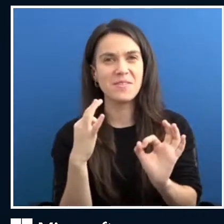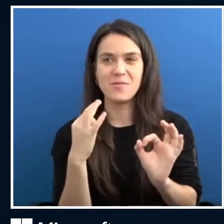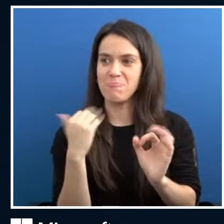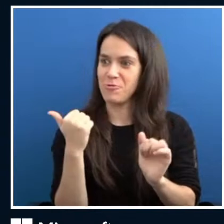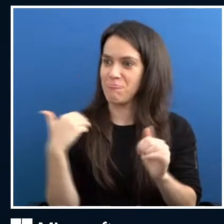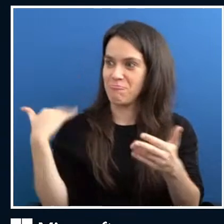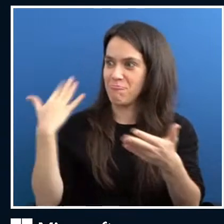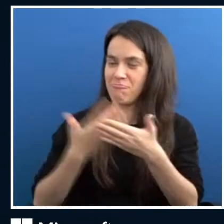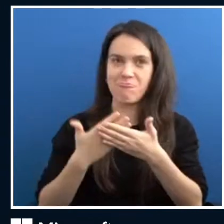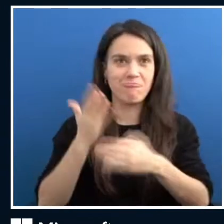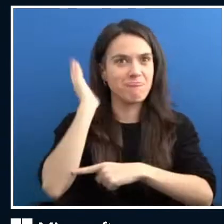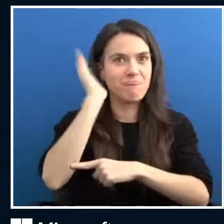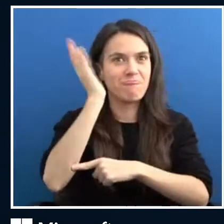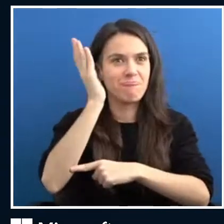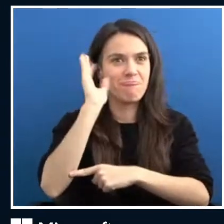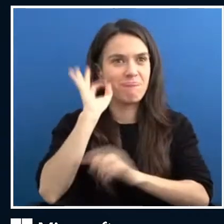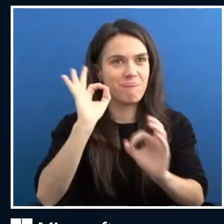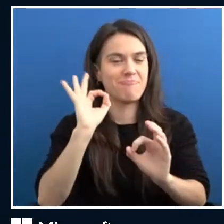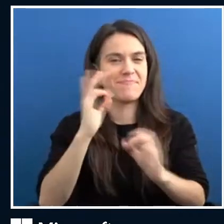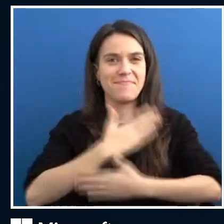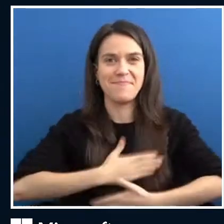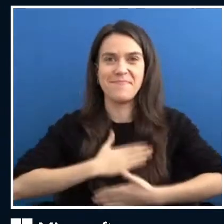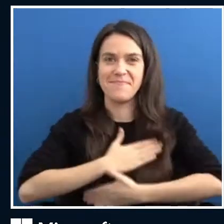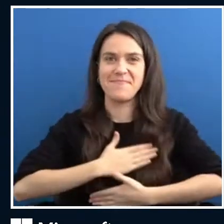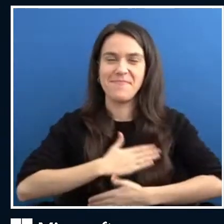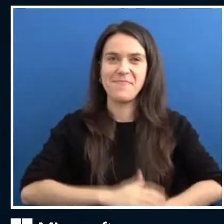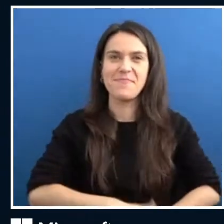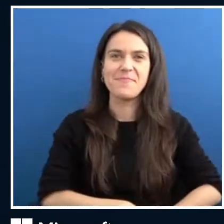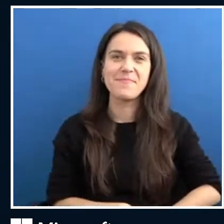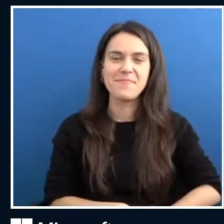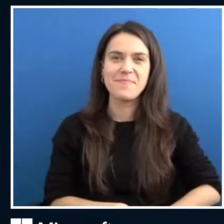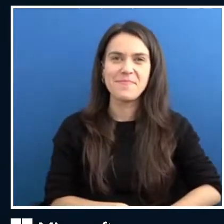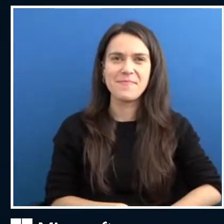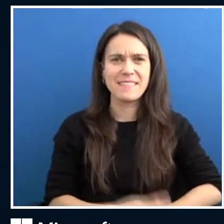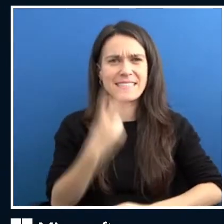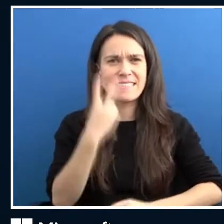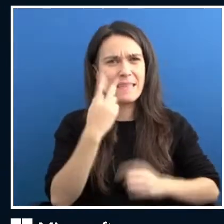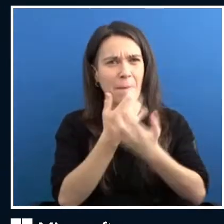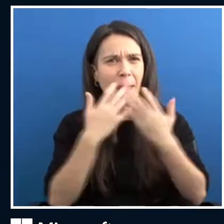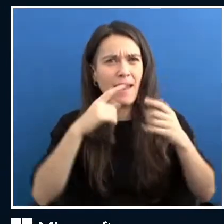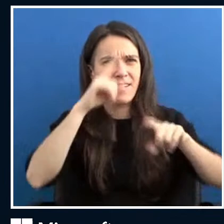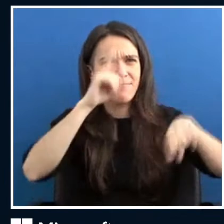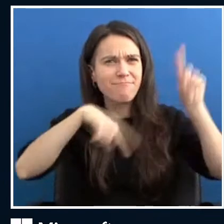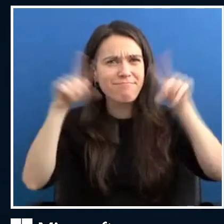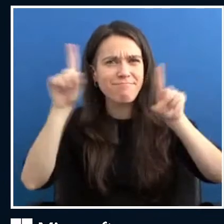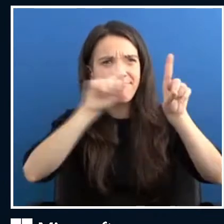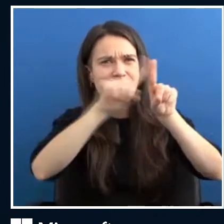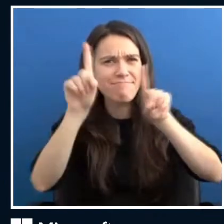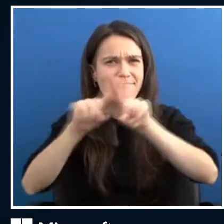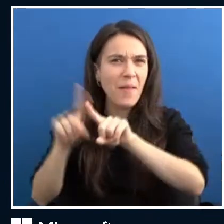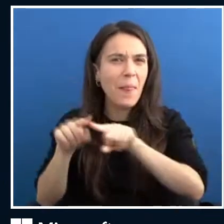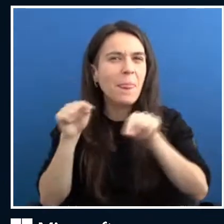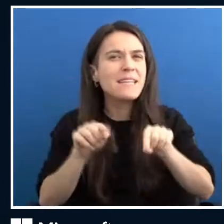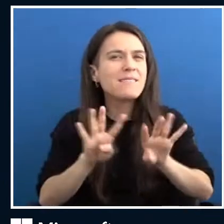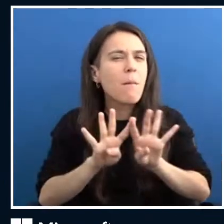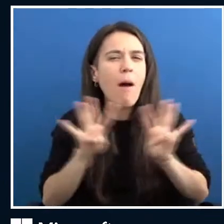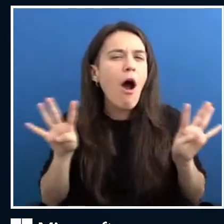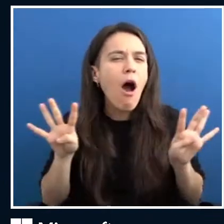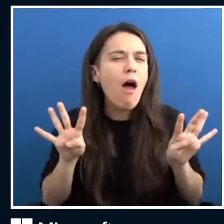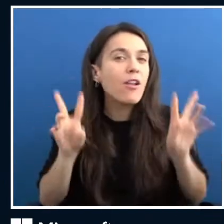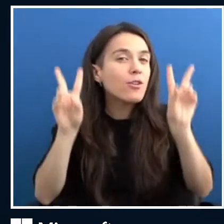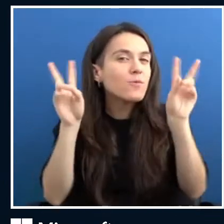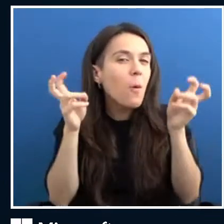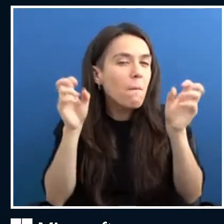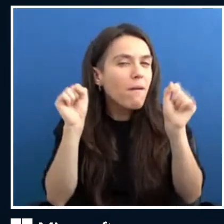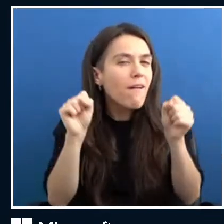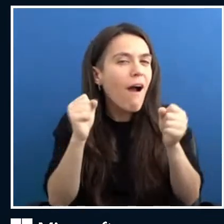point, and we've seen so many different things. But this panel coming up, can you give us a brief overview of